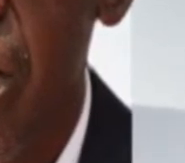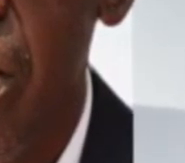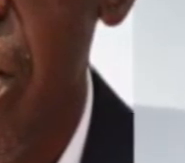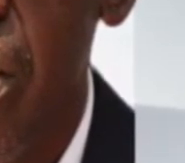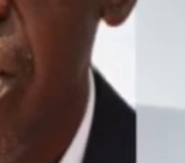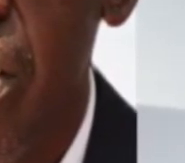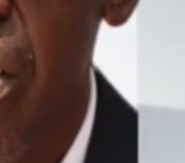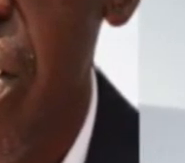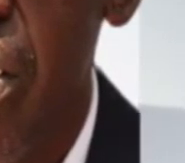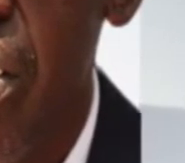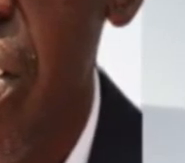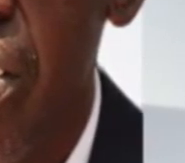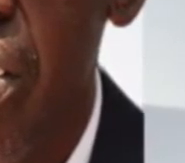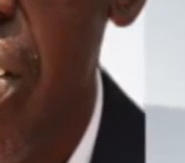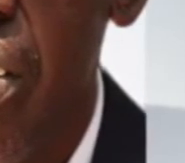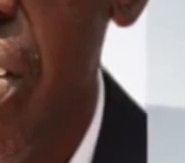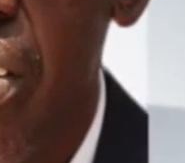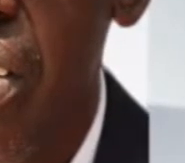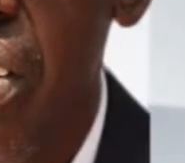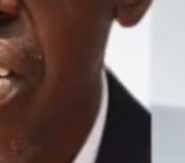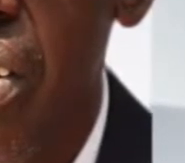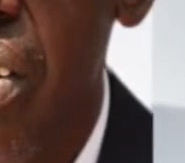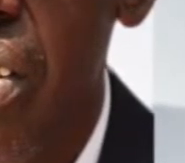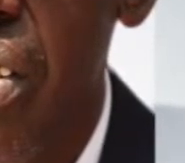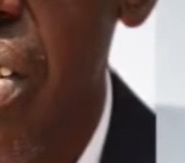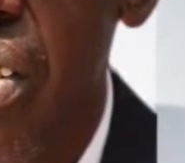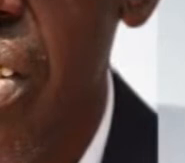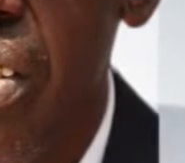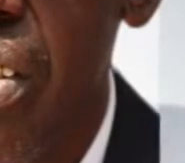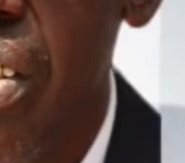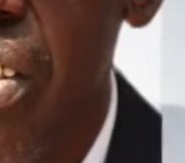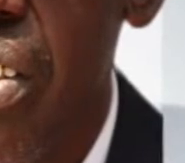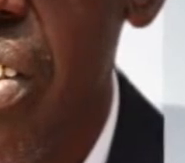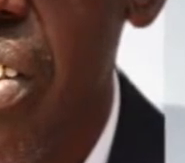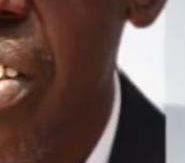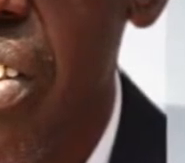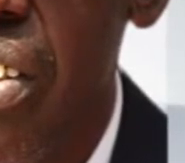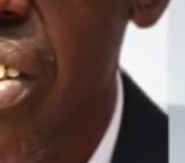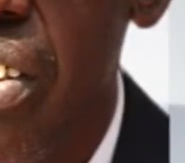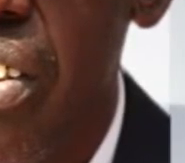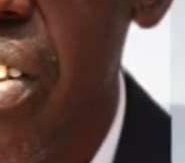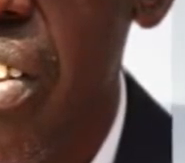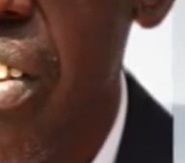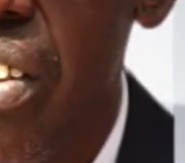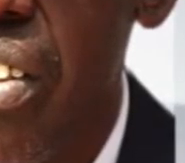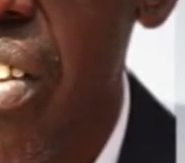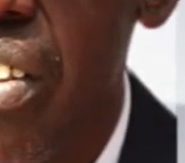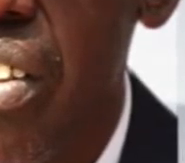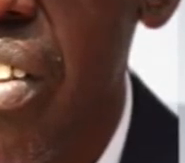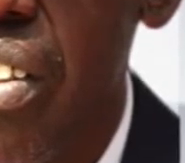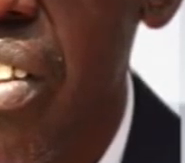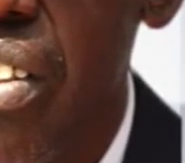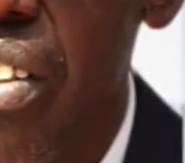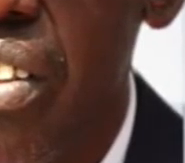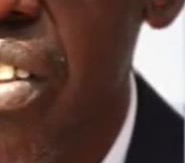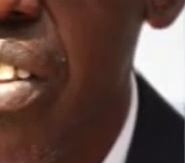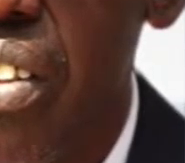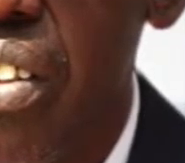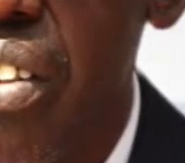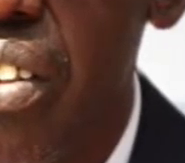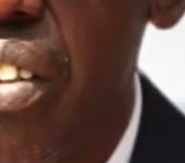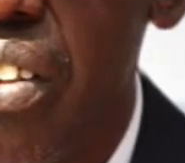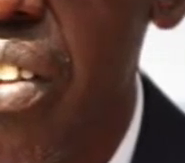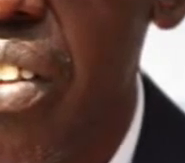accountability, the Minister of Education has demanded that school principals issue official school receipt to the principal sector for